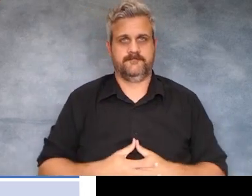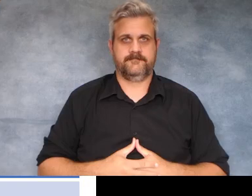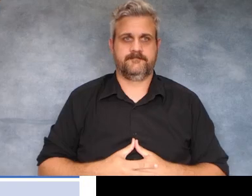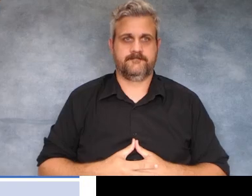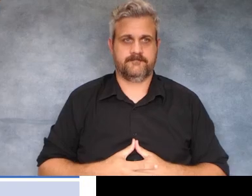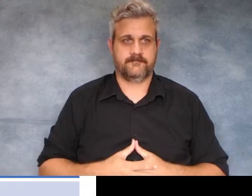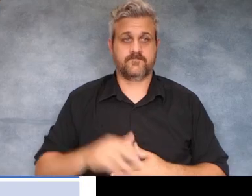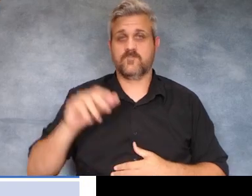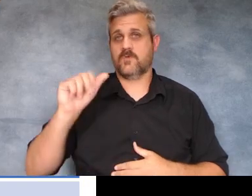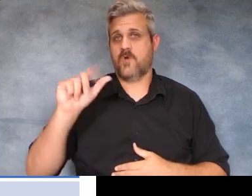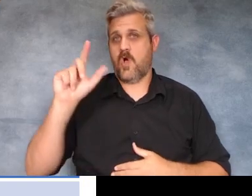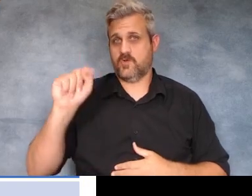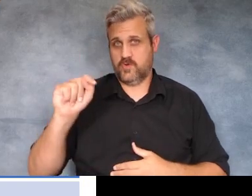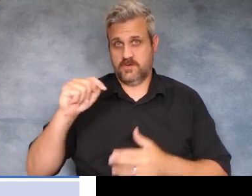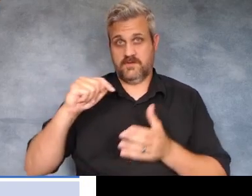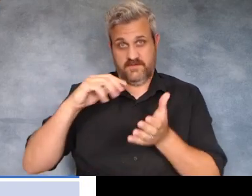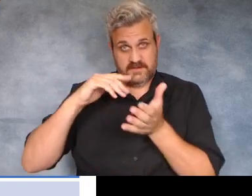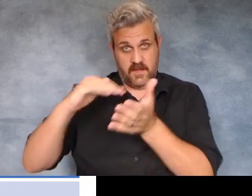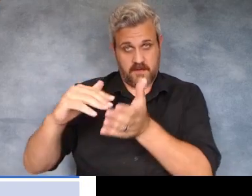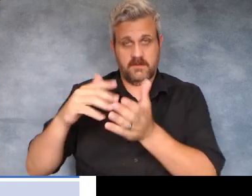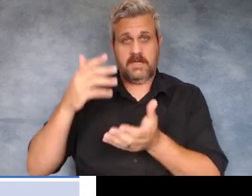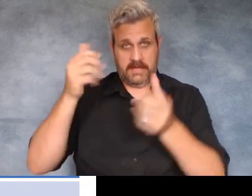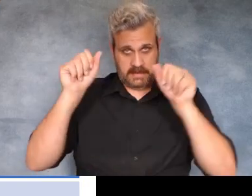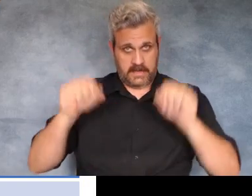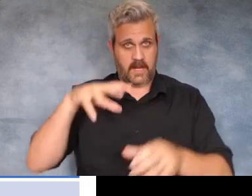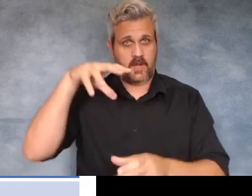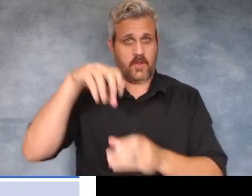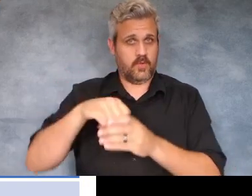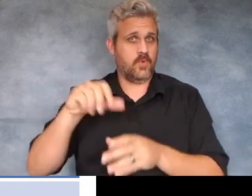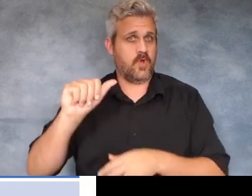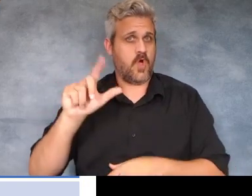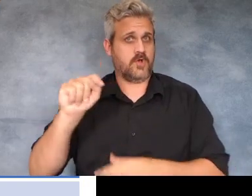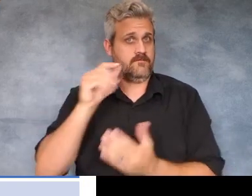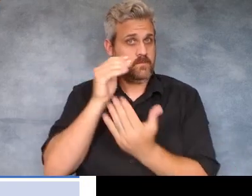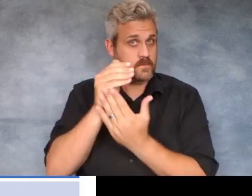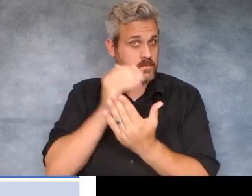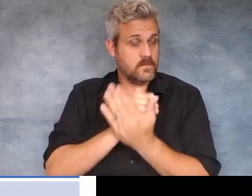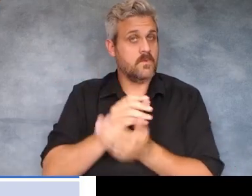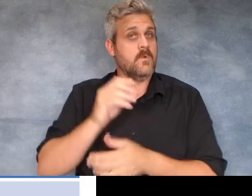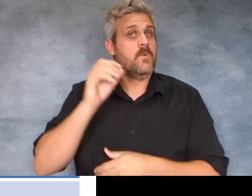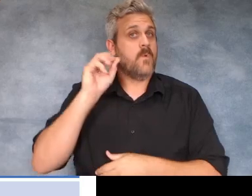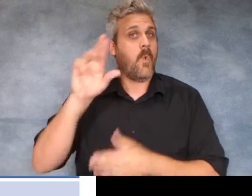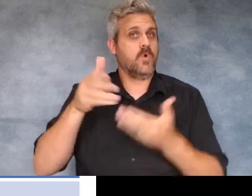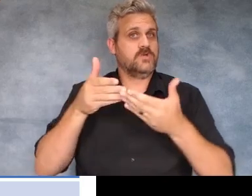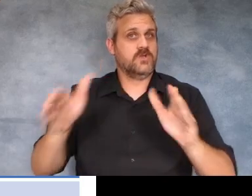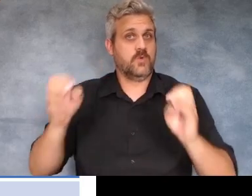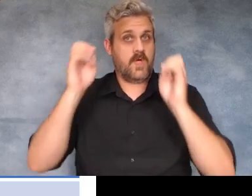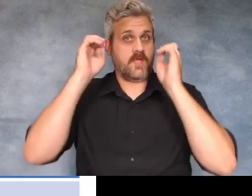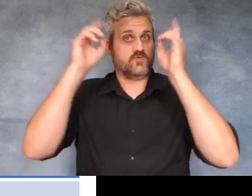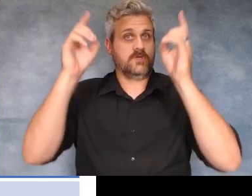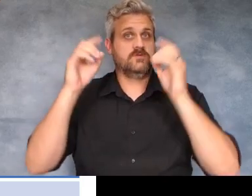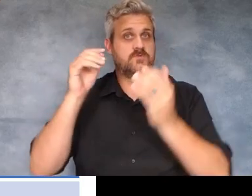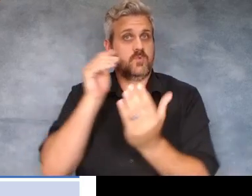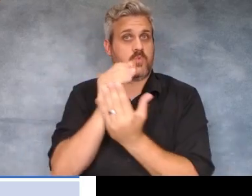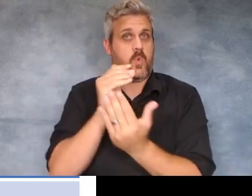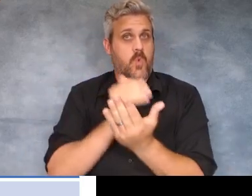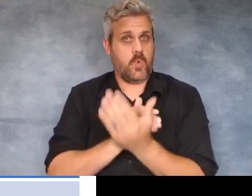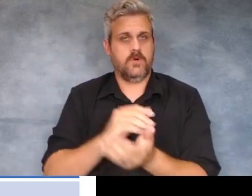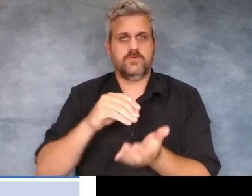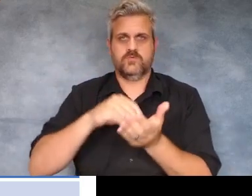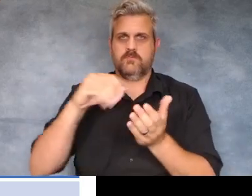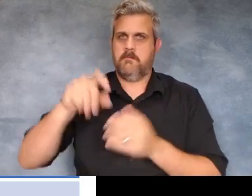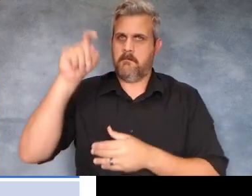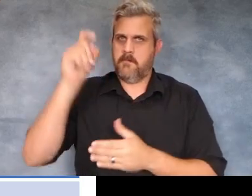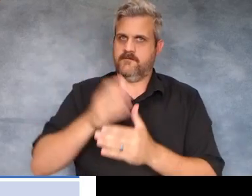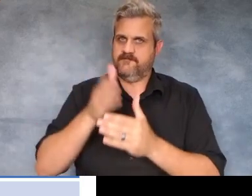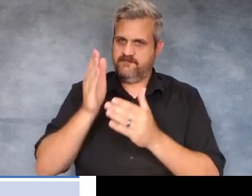An alternative course of study may include alternative courses and/or general education courses. Students must complete all